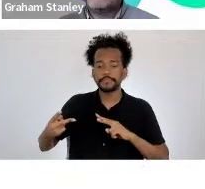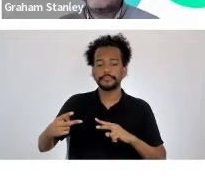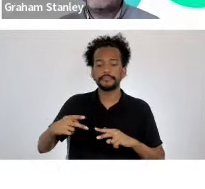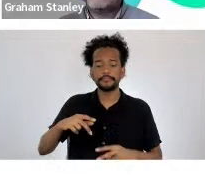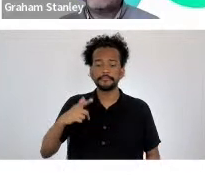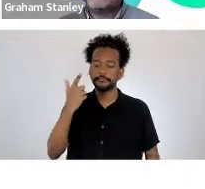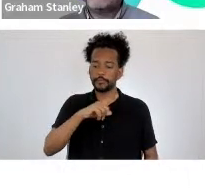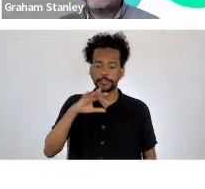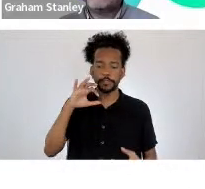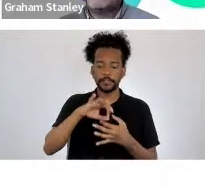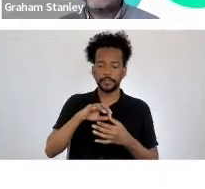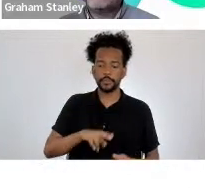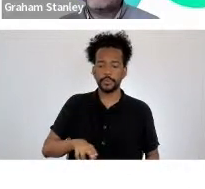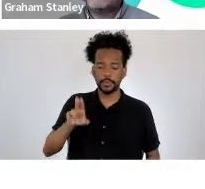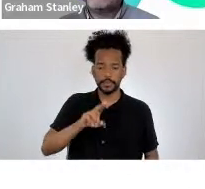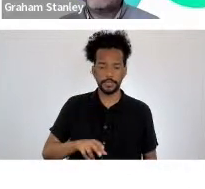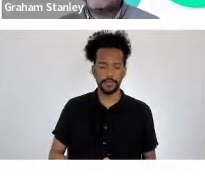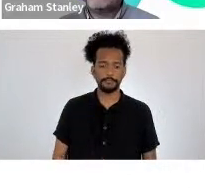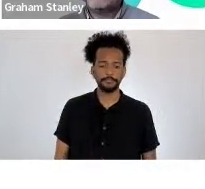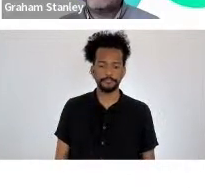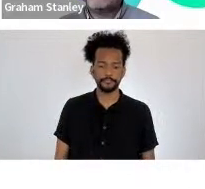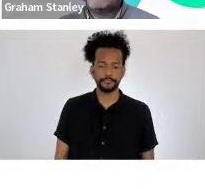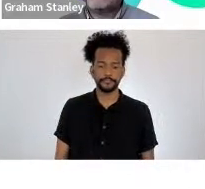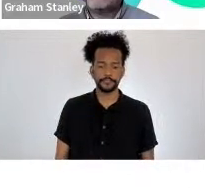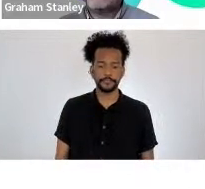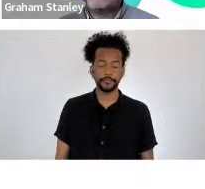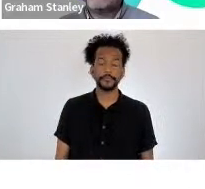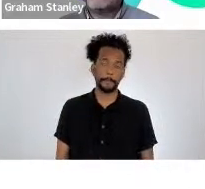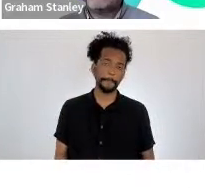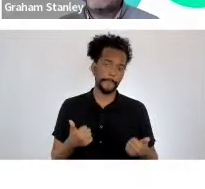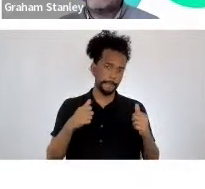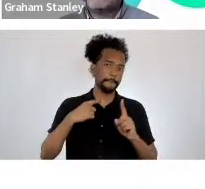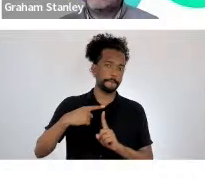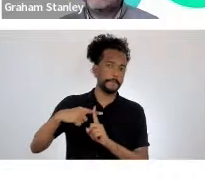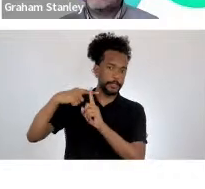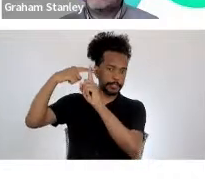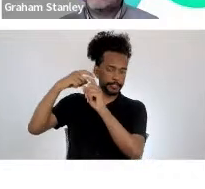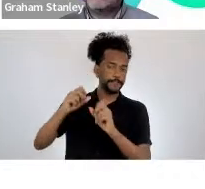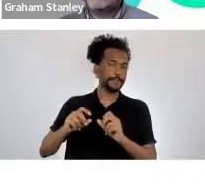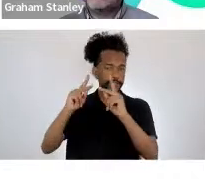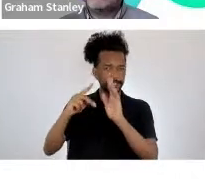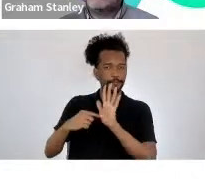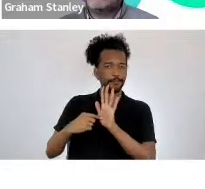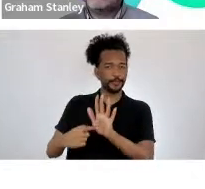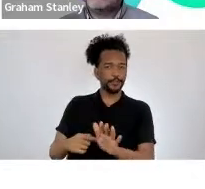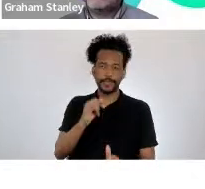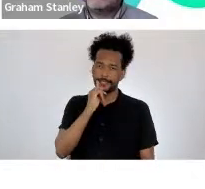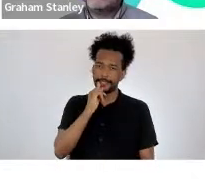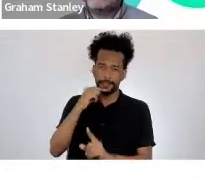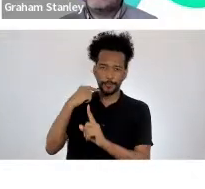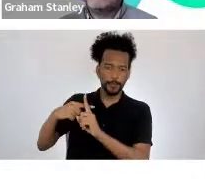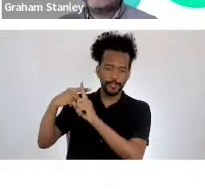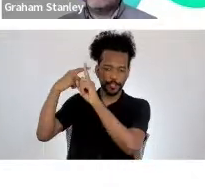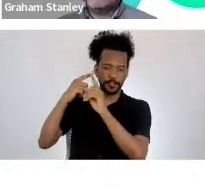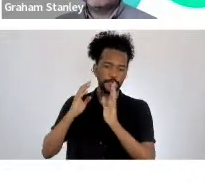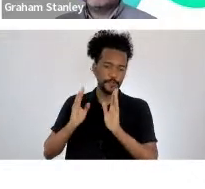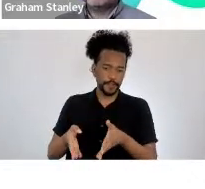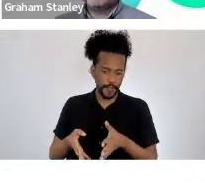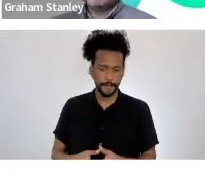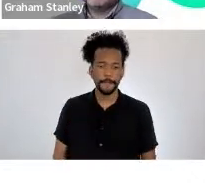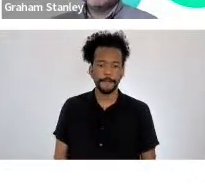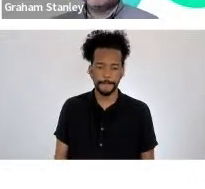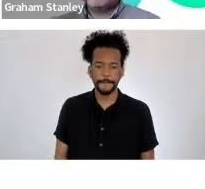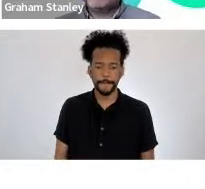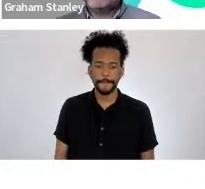Now, we've looked at some of the benefits and some examples of these benefits of AI systems in ELT. Let's